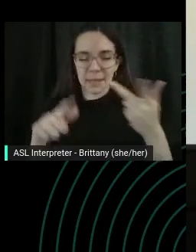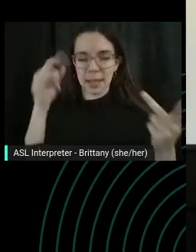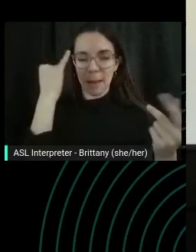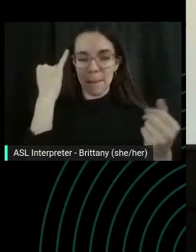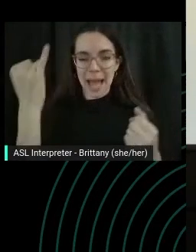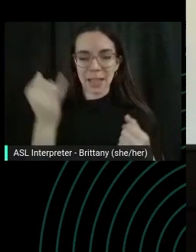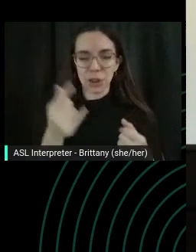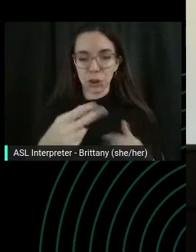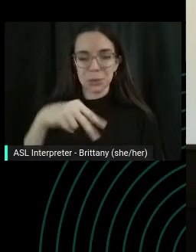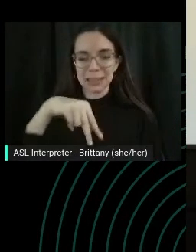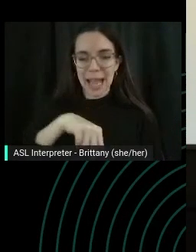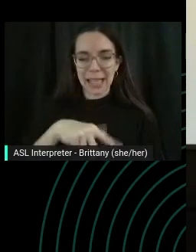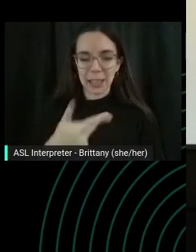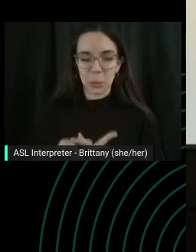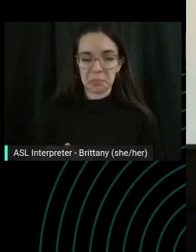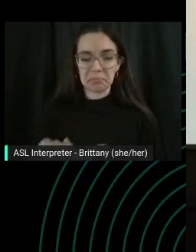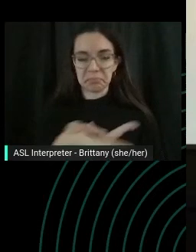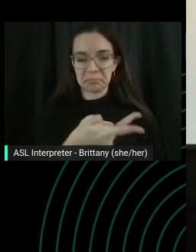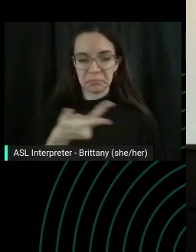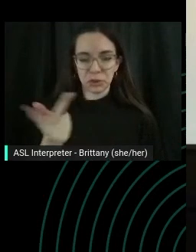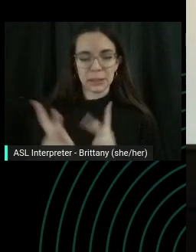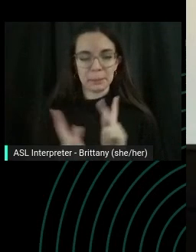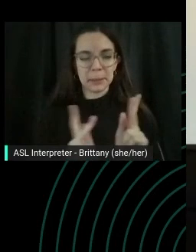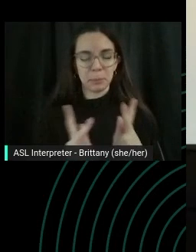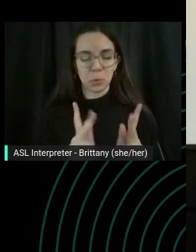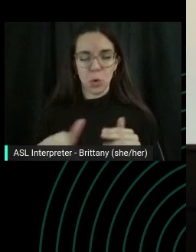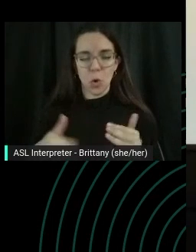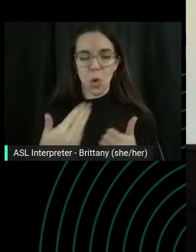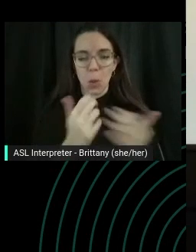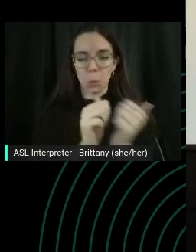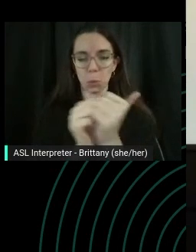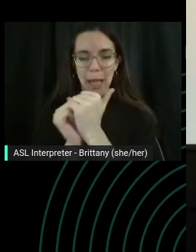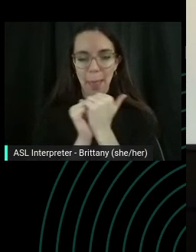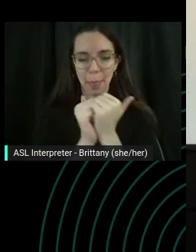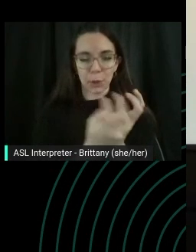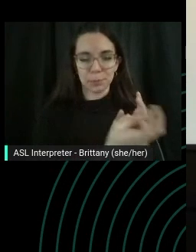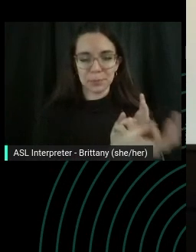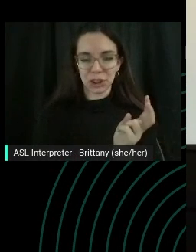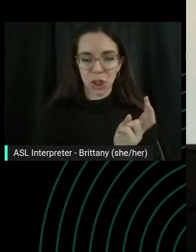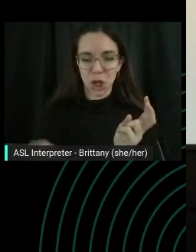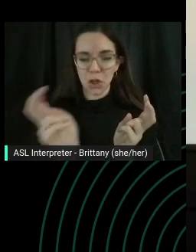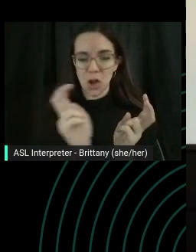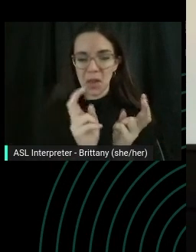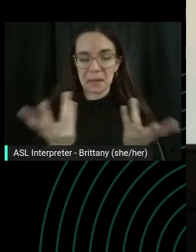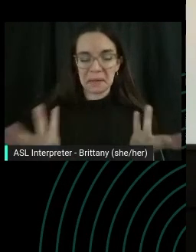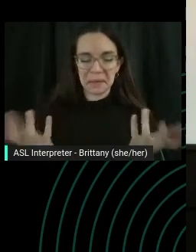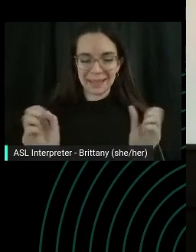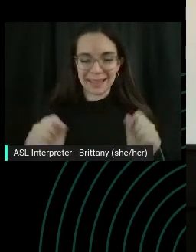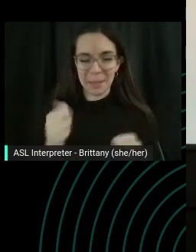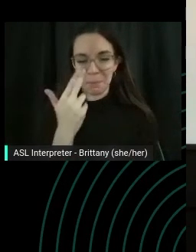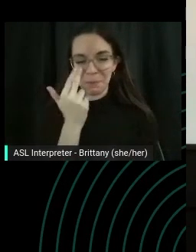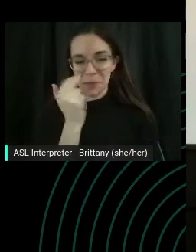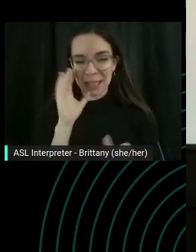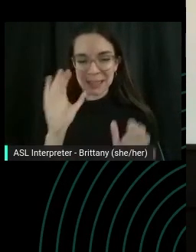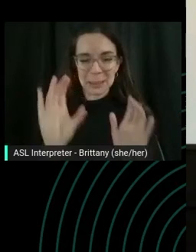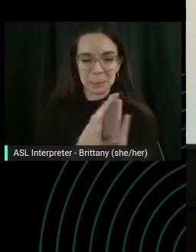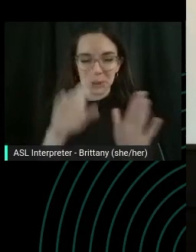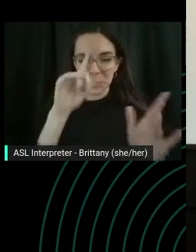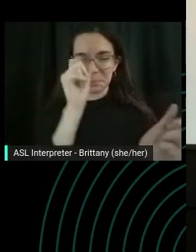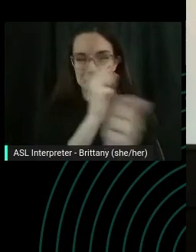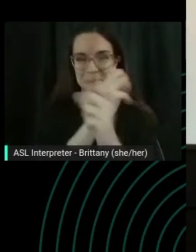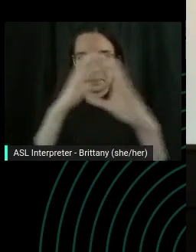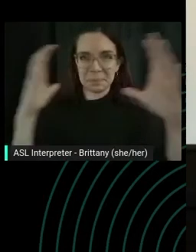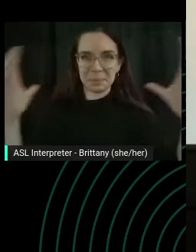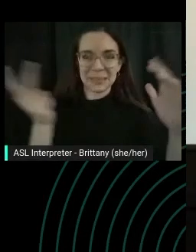all these people, these beings, all together in a circle. It could be kind of a funny image to think about, all these